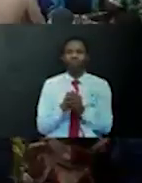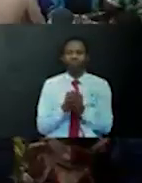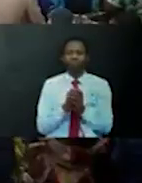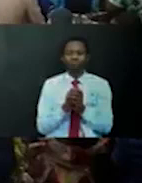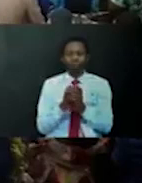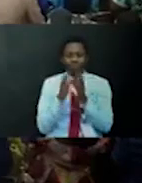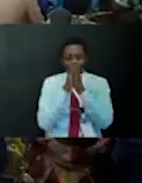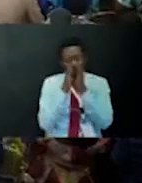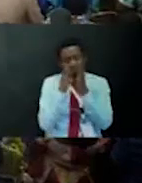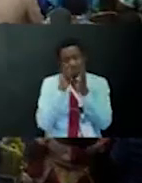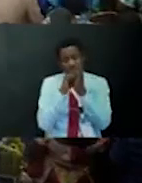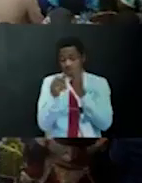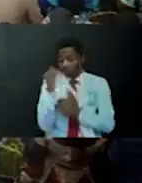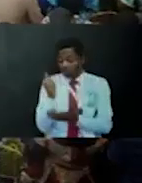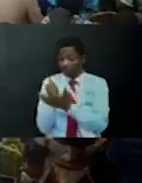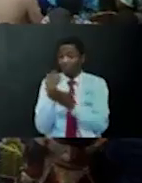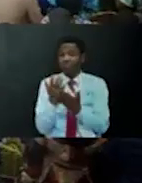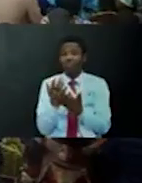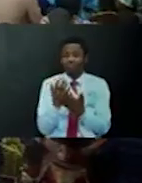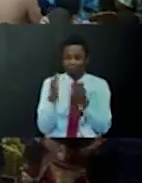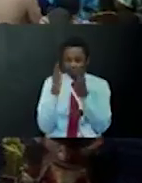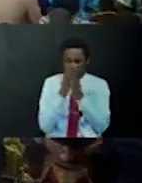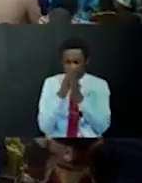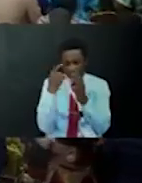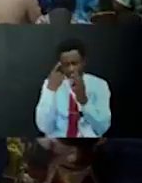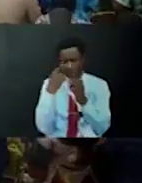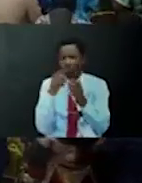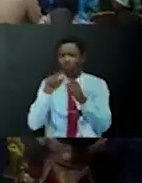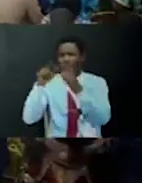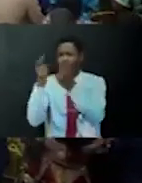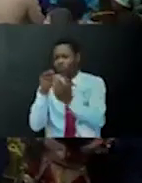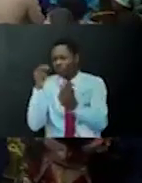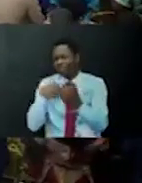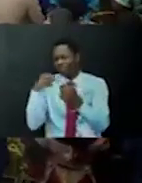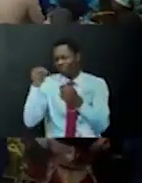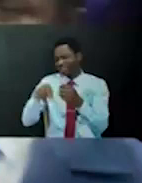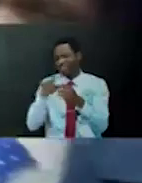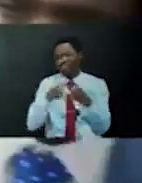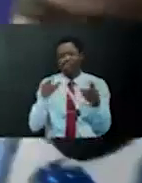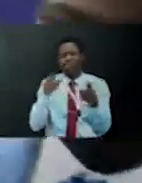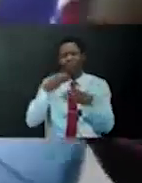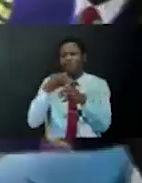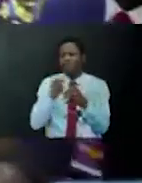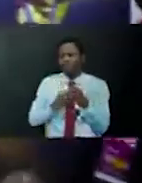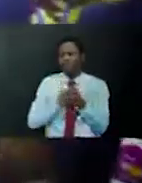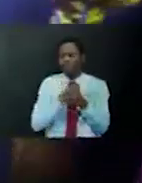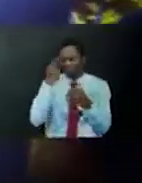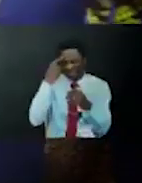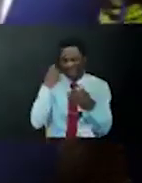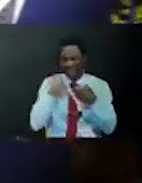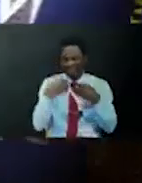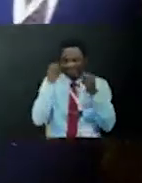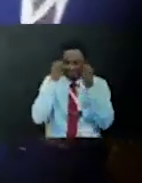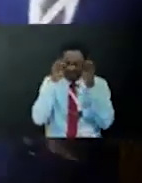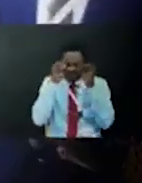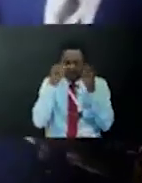morning. Let us pray. We'll pray for those who have needs, but we don't have to create the impression that there are some horns that they are